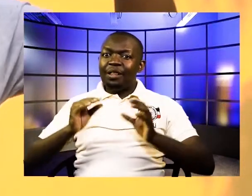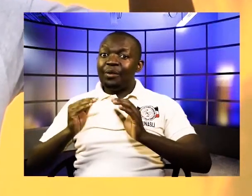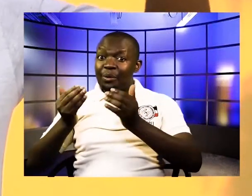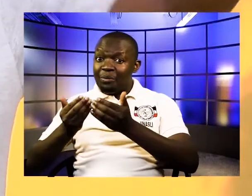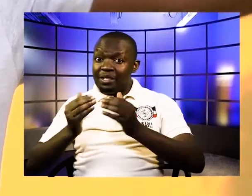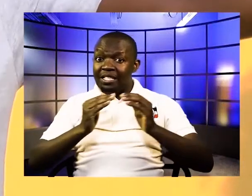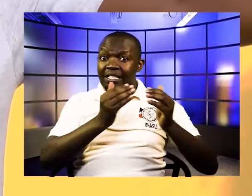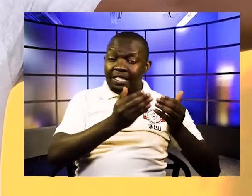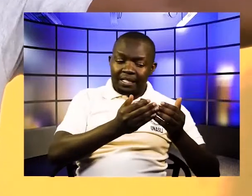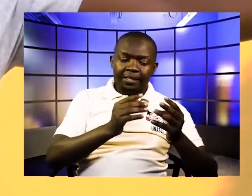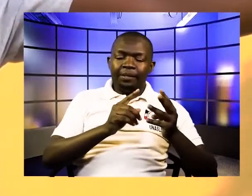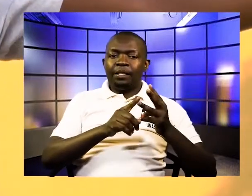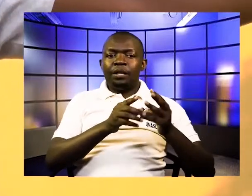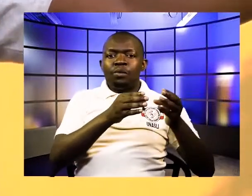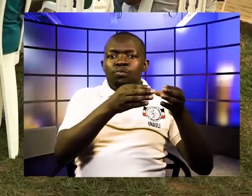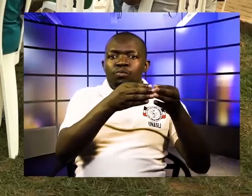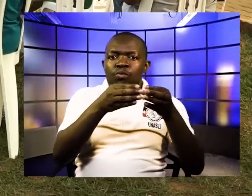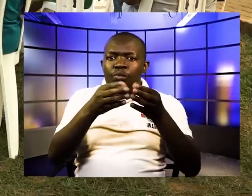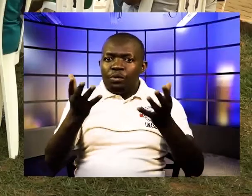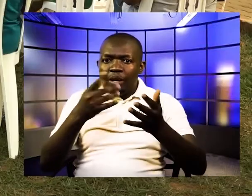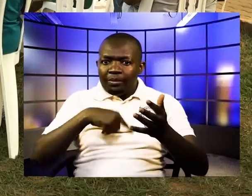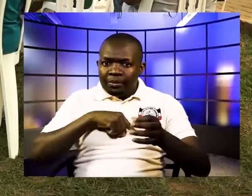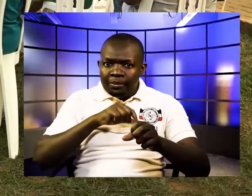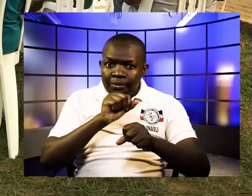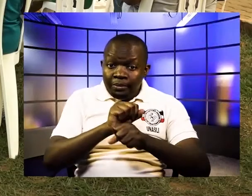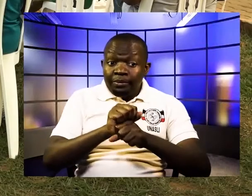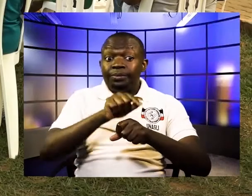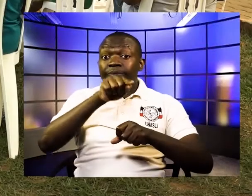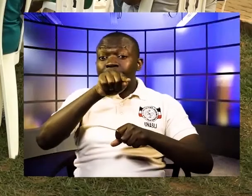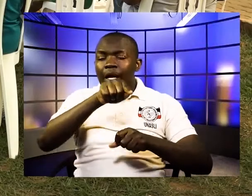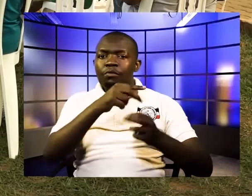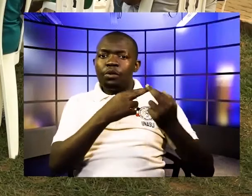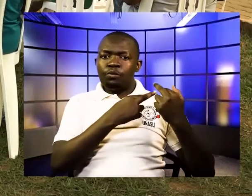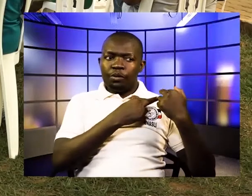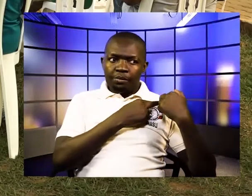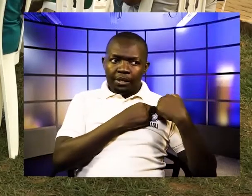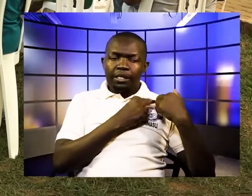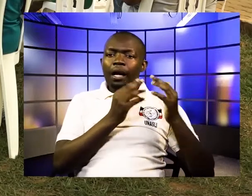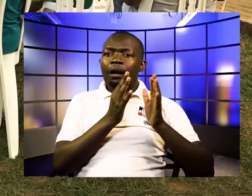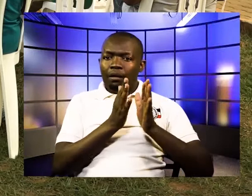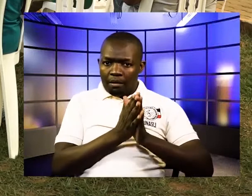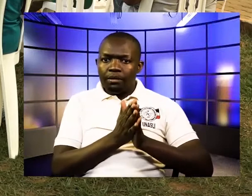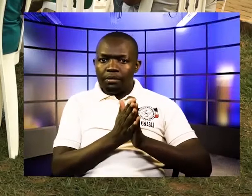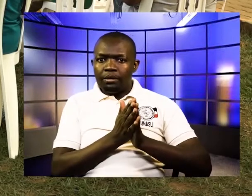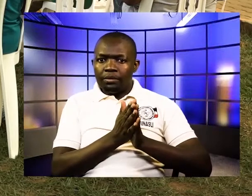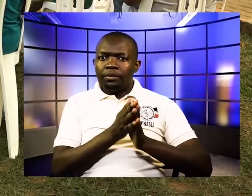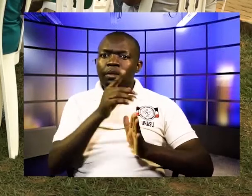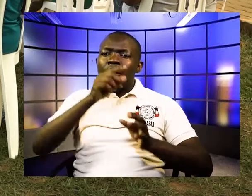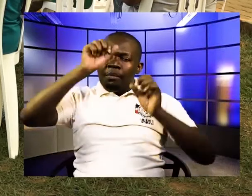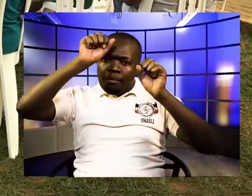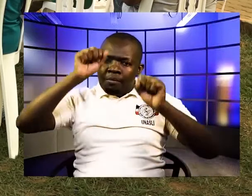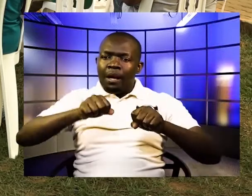live in the groups where we work, it is a responsibility and it mandates that we train